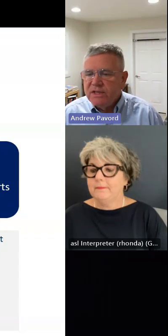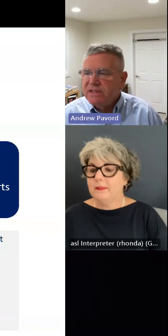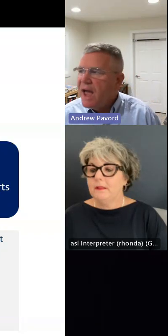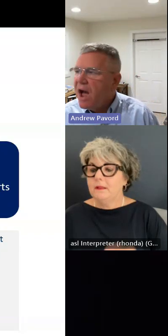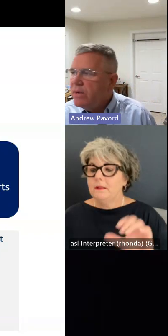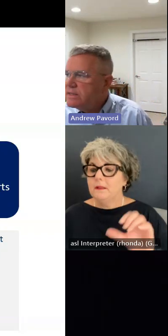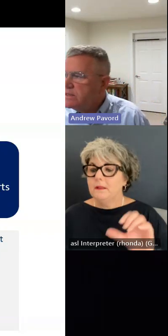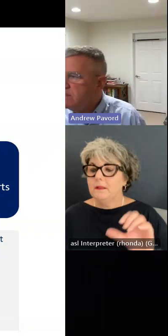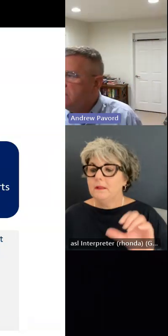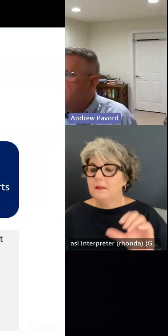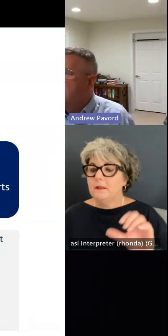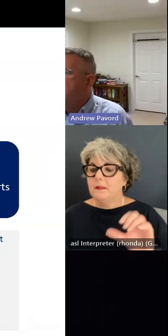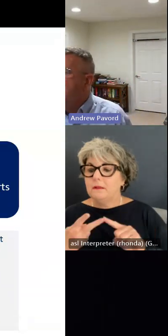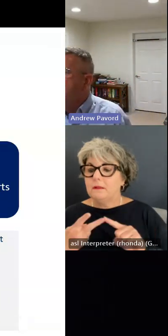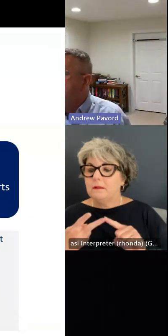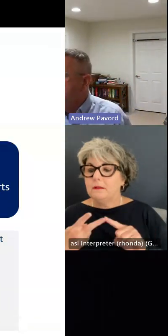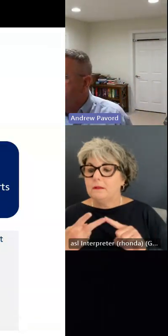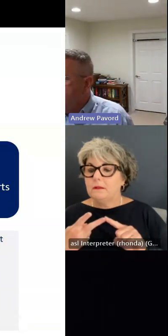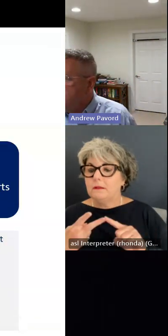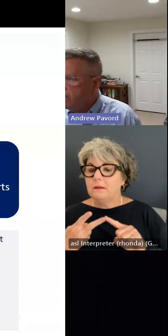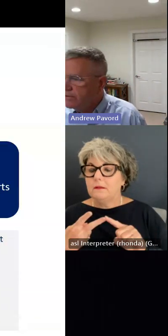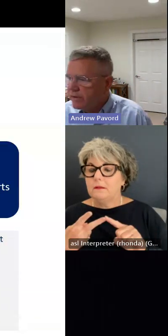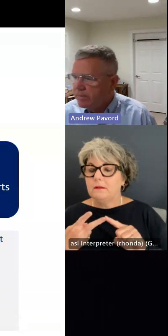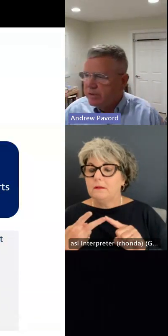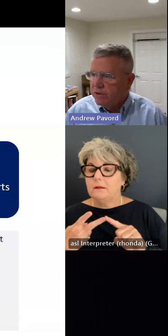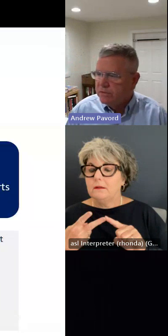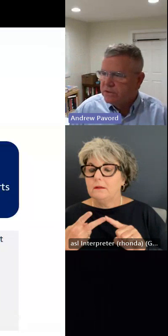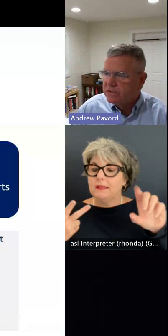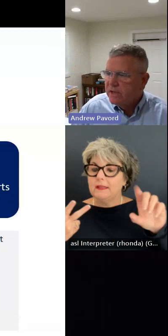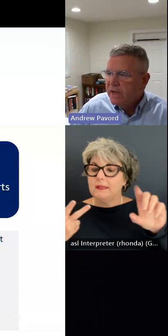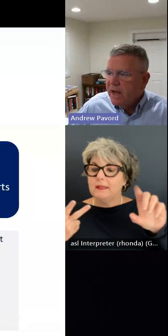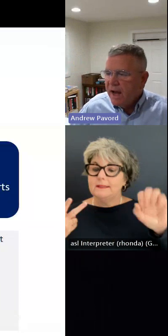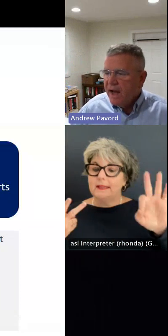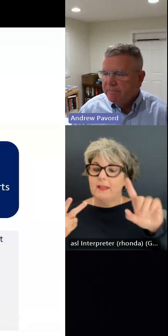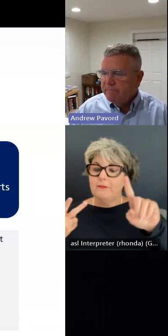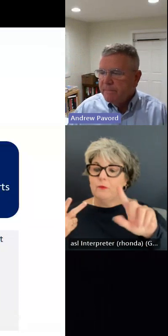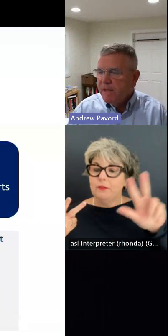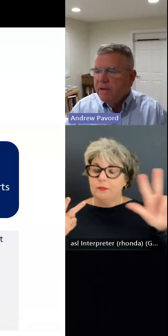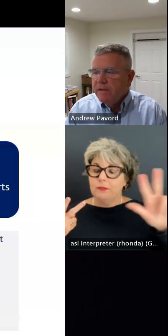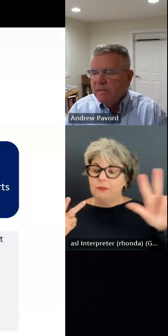next question is, how is the SF-133 produced?